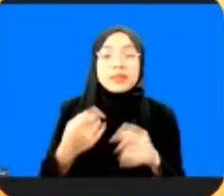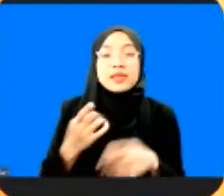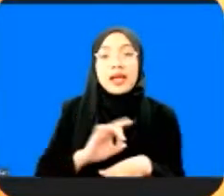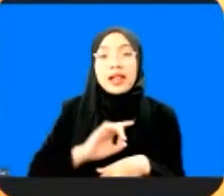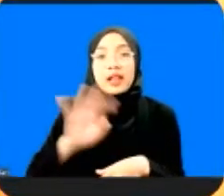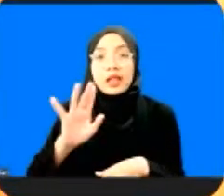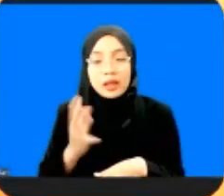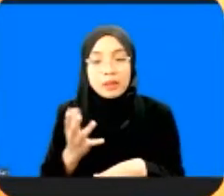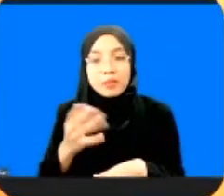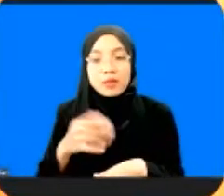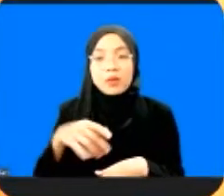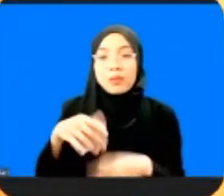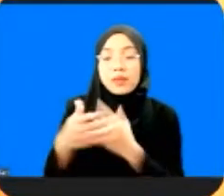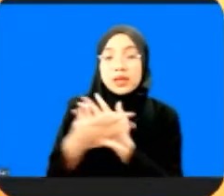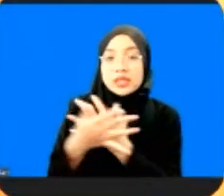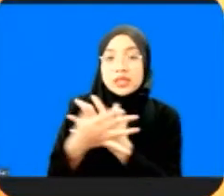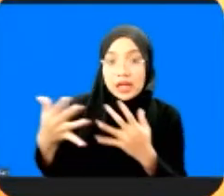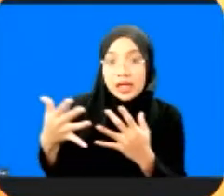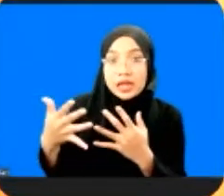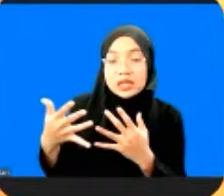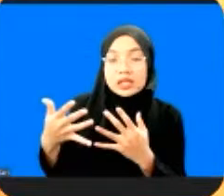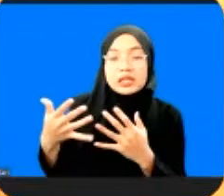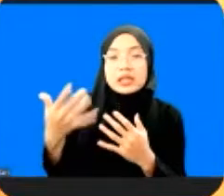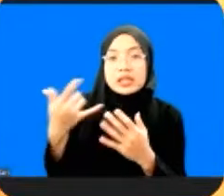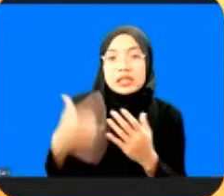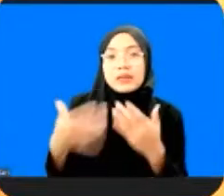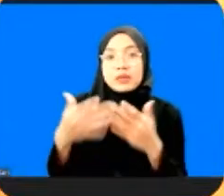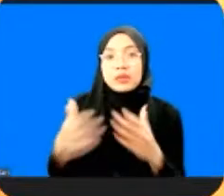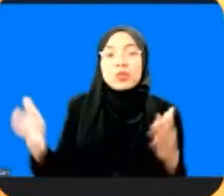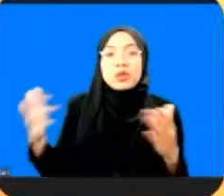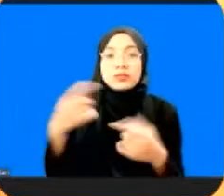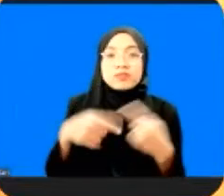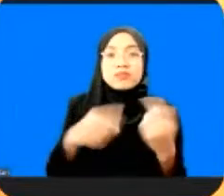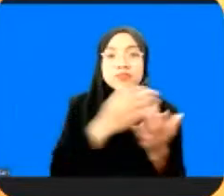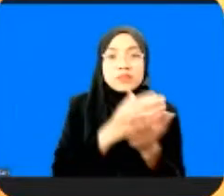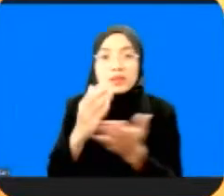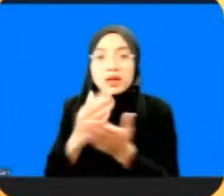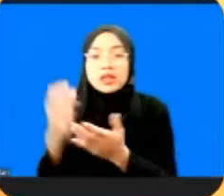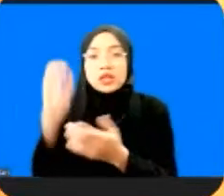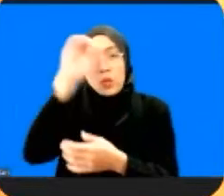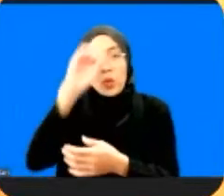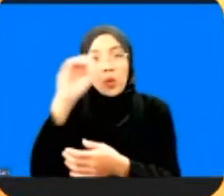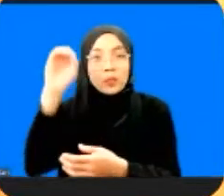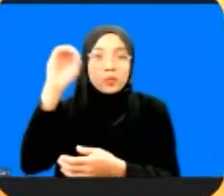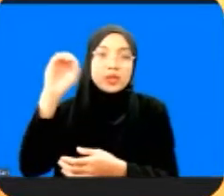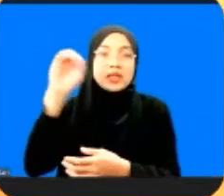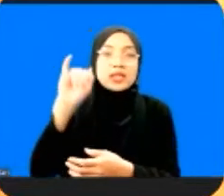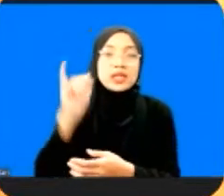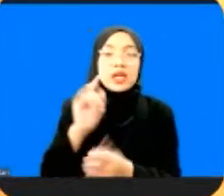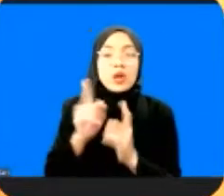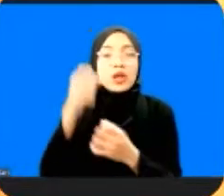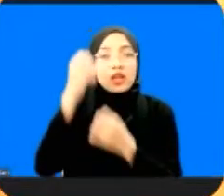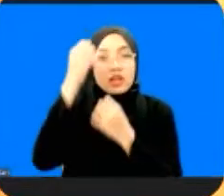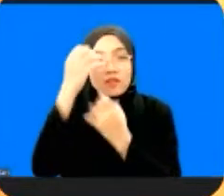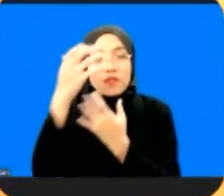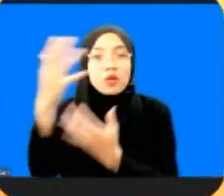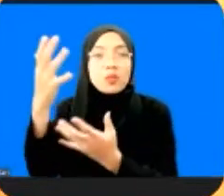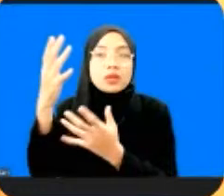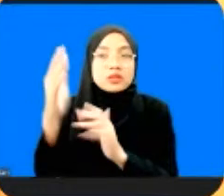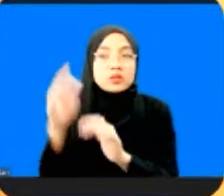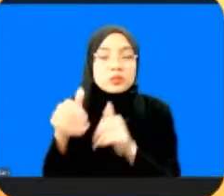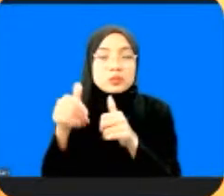then it needs to incorporate the element of harm. So when misinformation could risk physical harm or offline